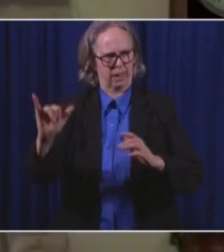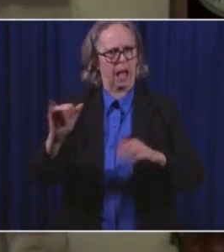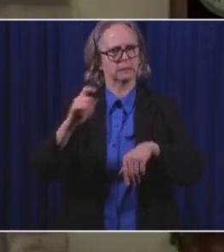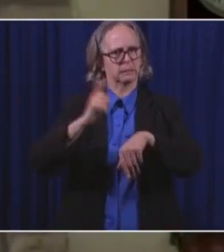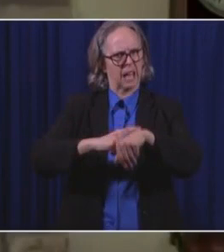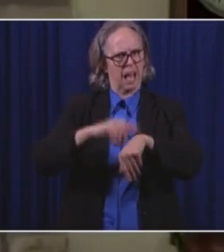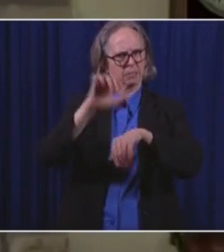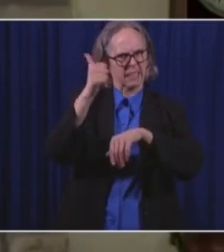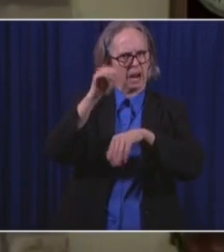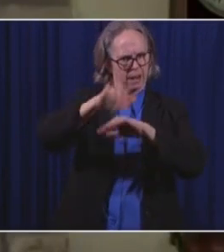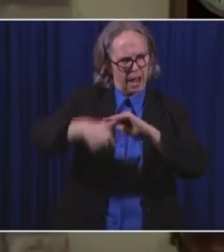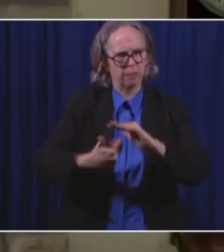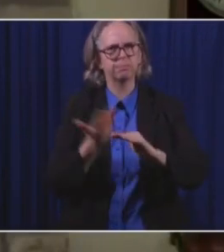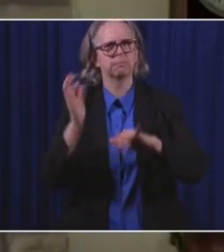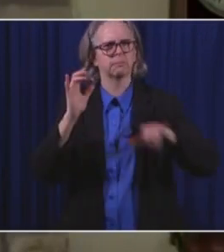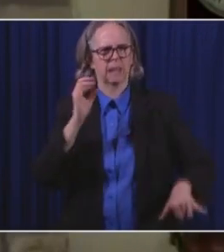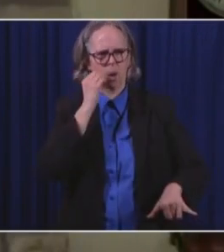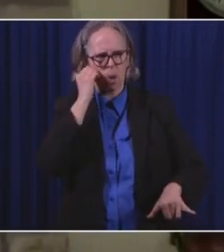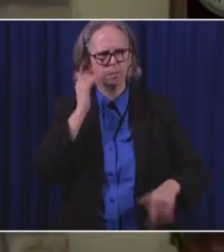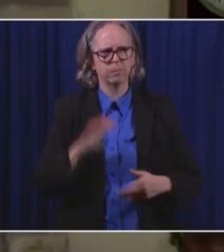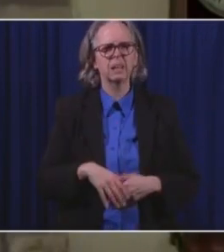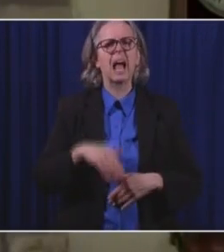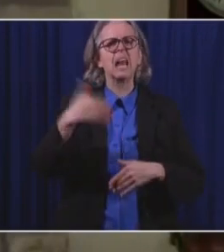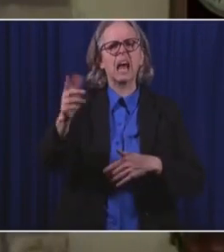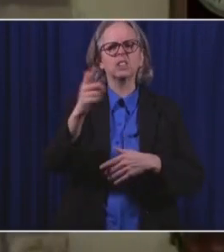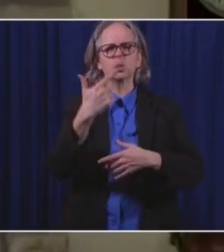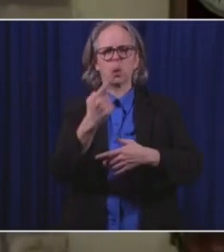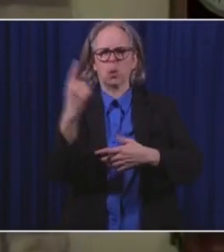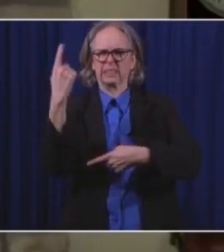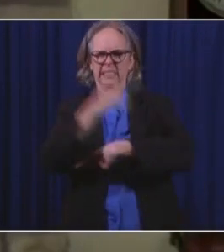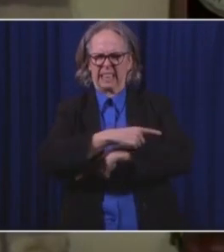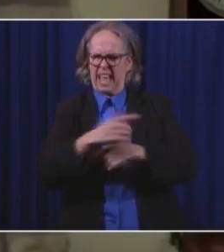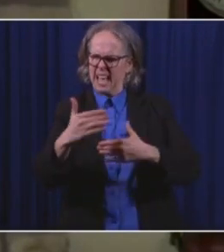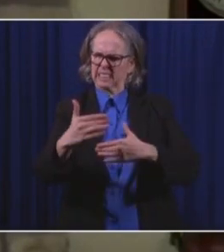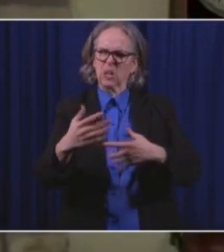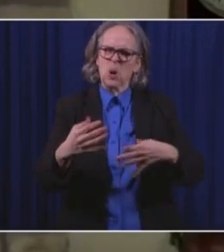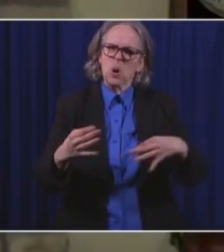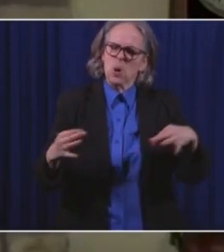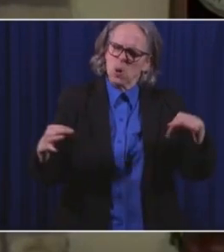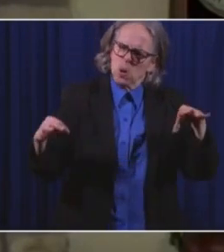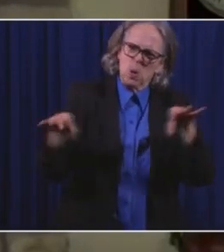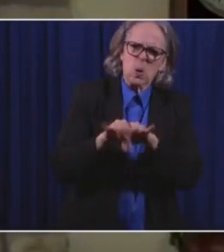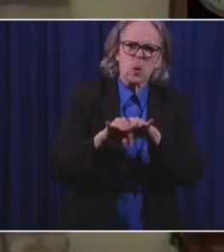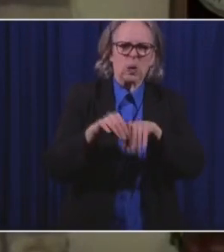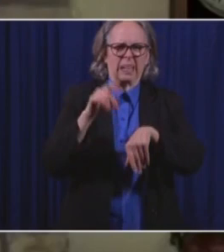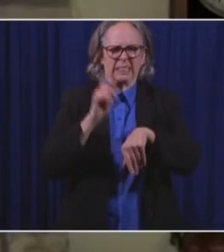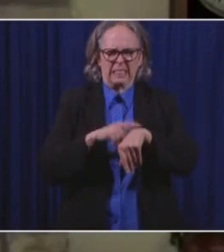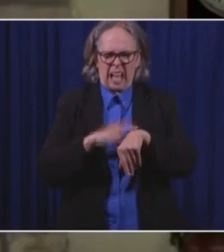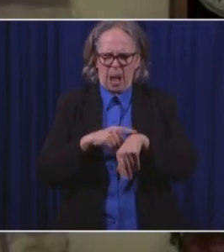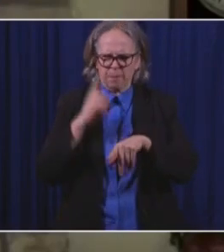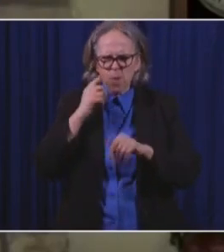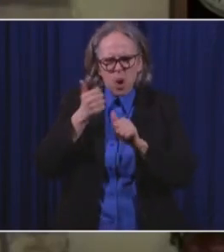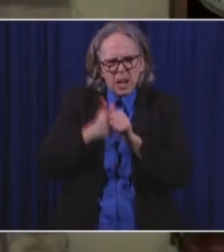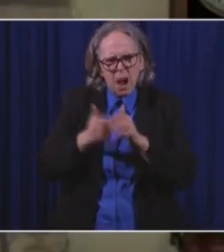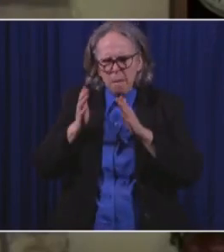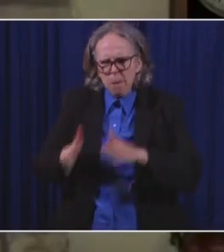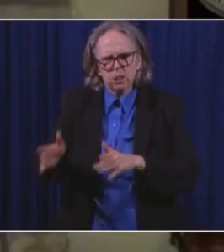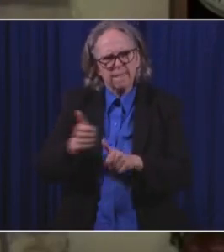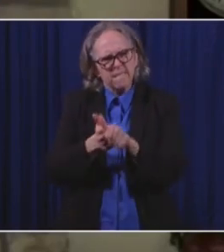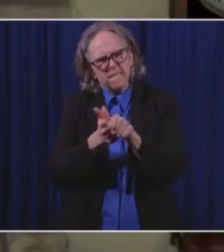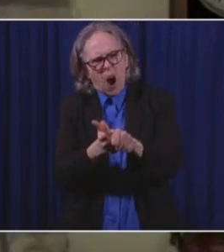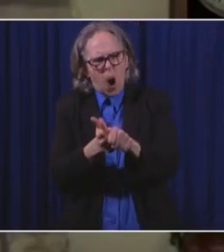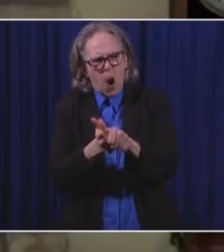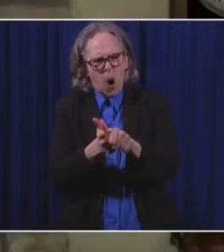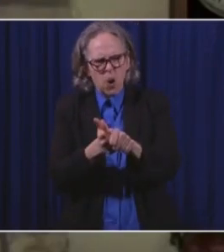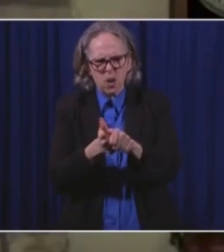In the next 21 days, it really is vitally important that all of us do everything we can to slow this